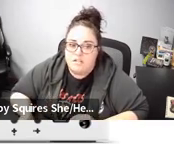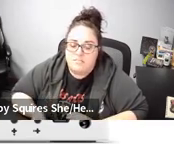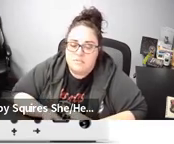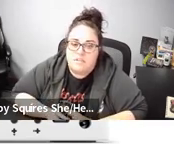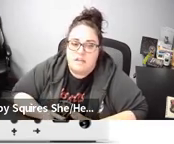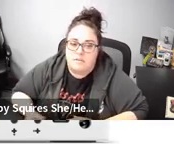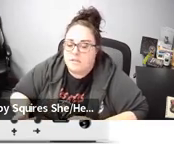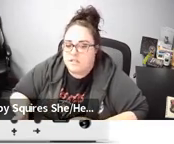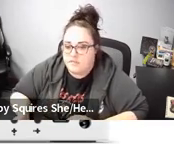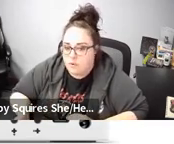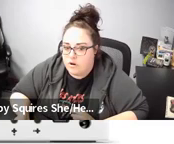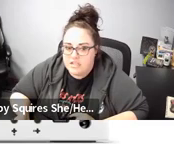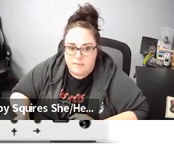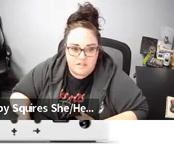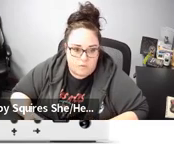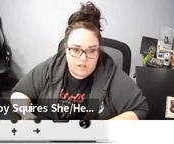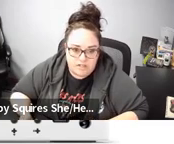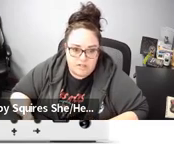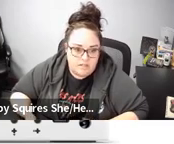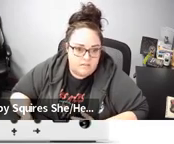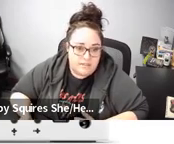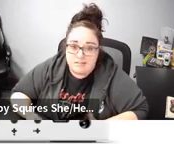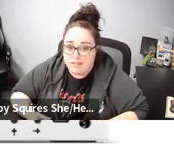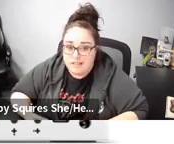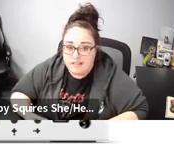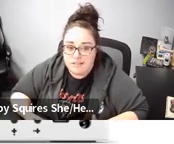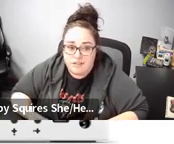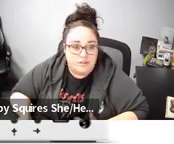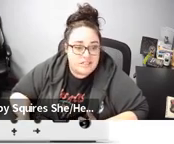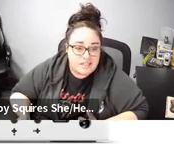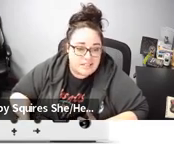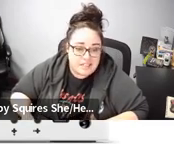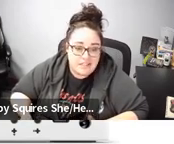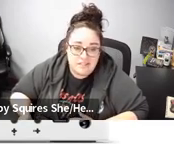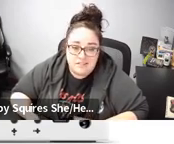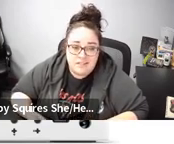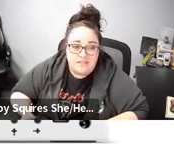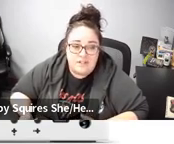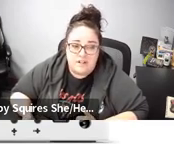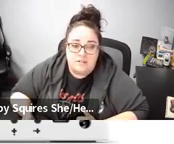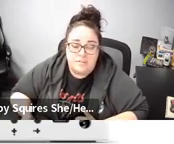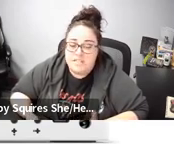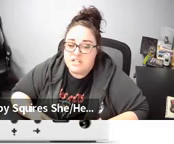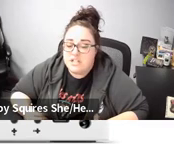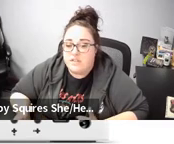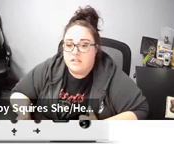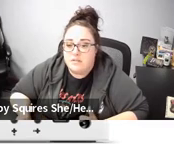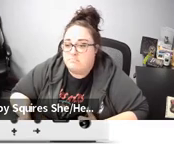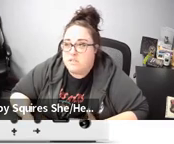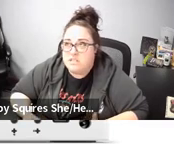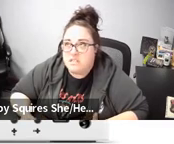gaming systems like the PS4, Xbox One, PS3, the 360, even your PlayStation